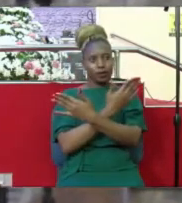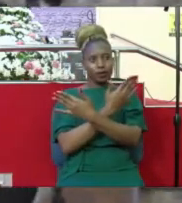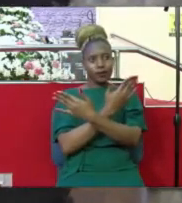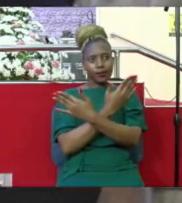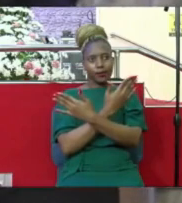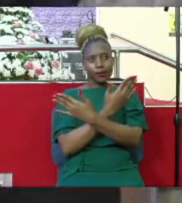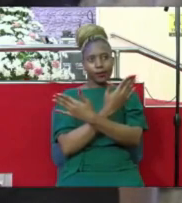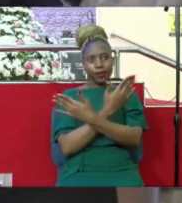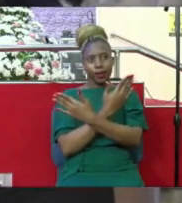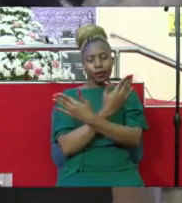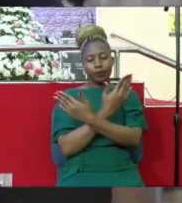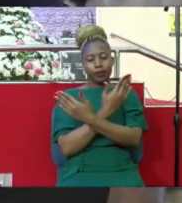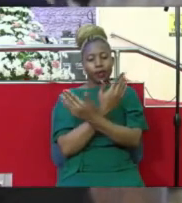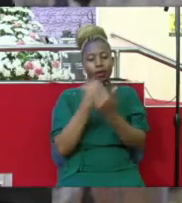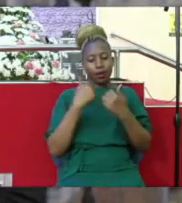It had the ability